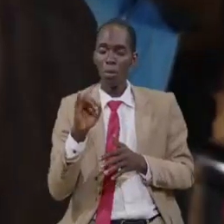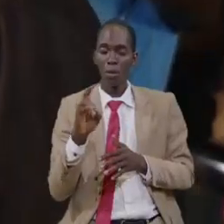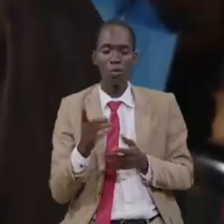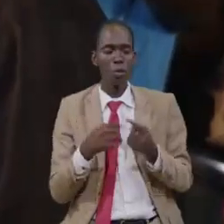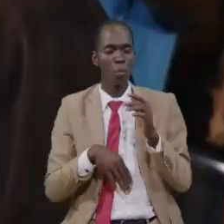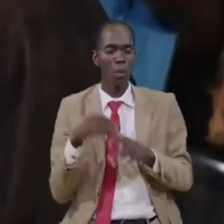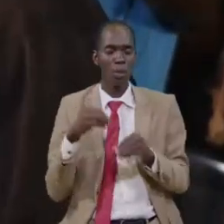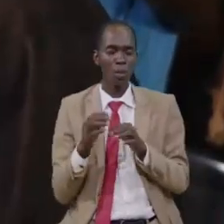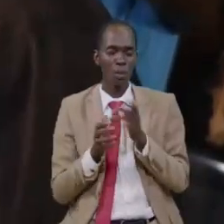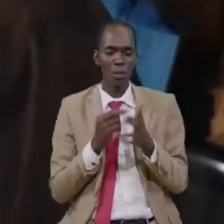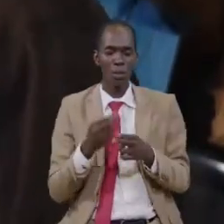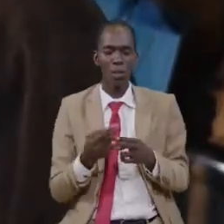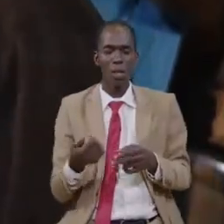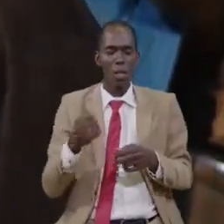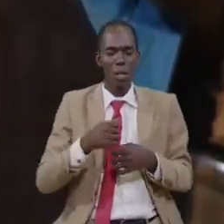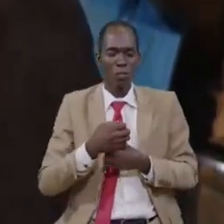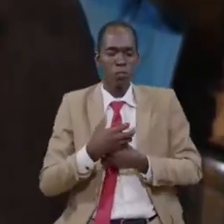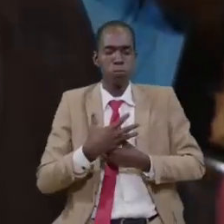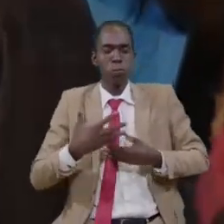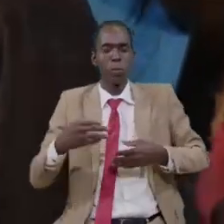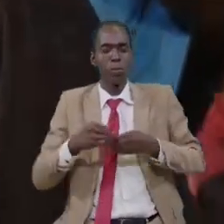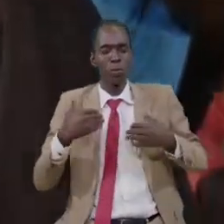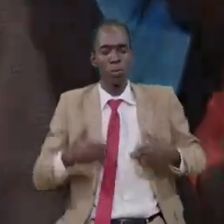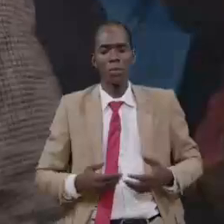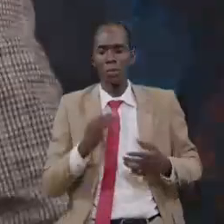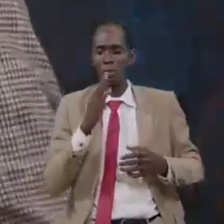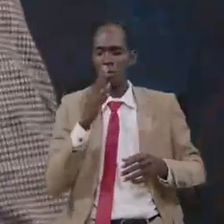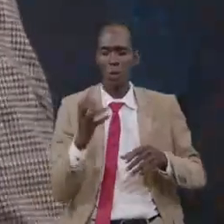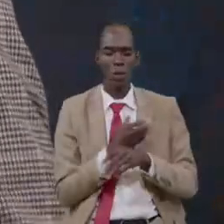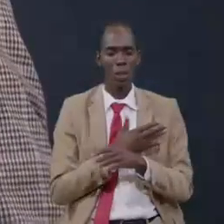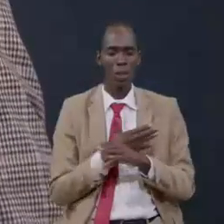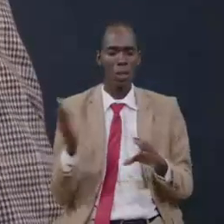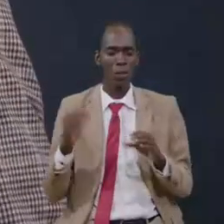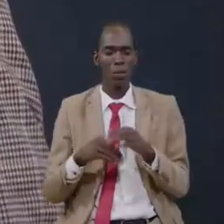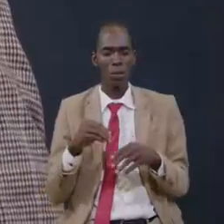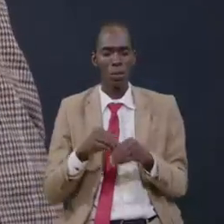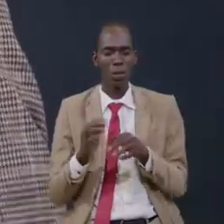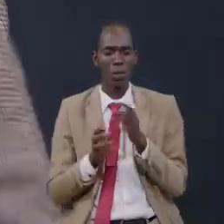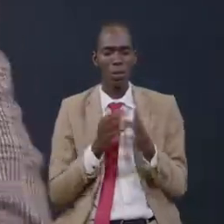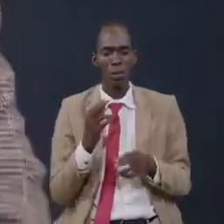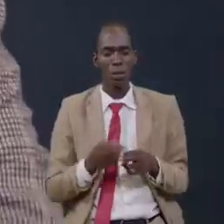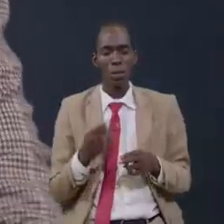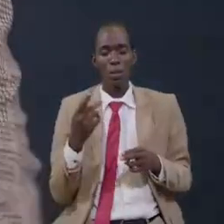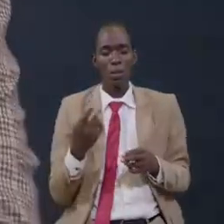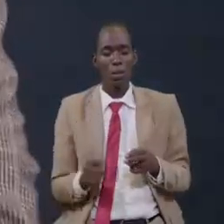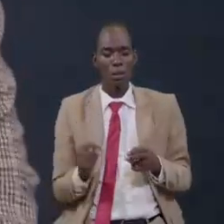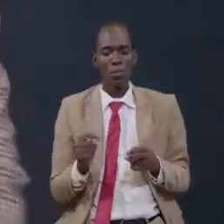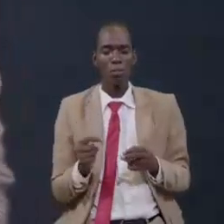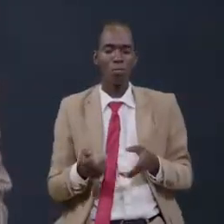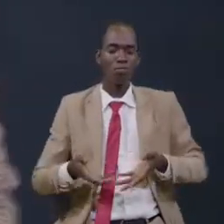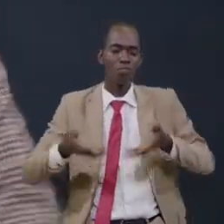Elephantiasis be gone in Jesus' name. The load on the neck, goiter,